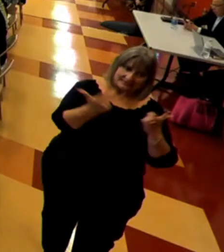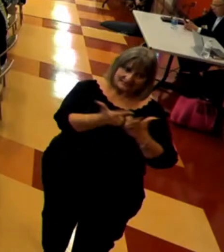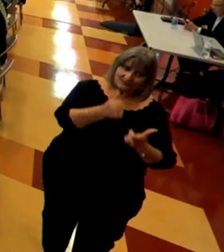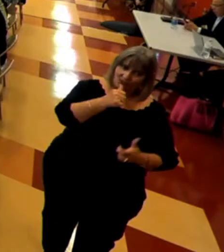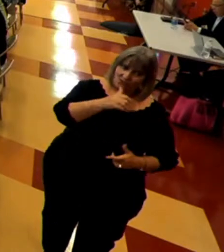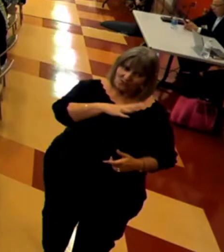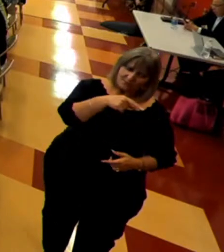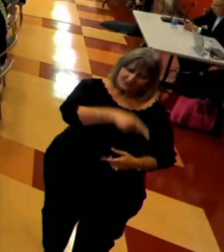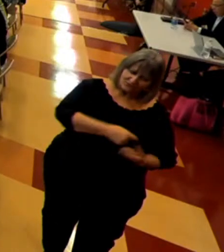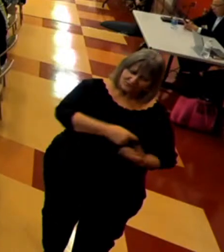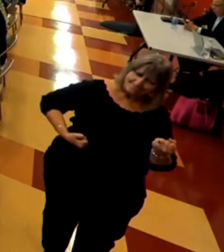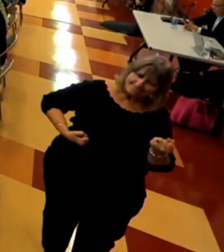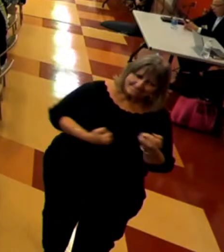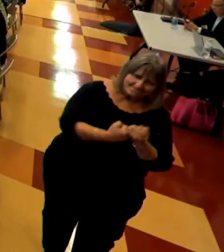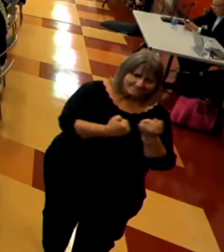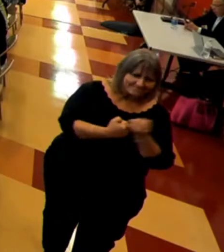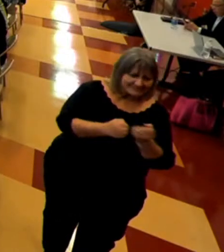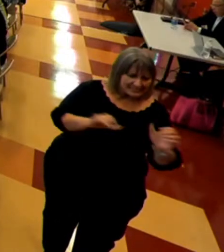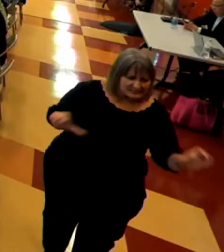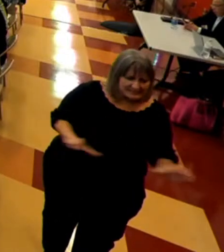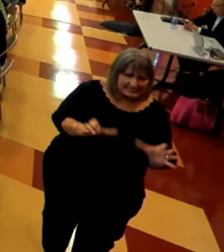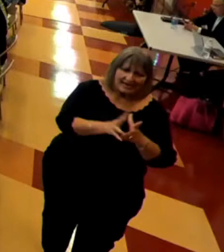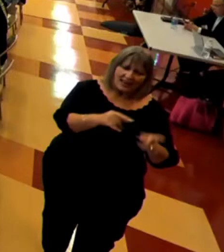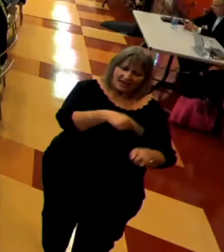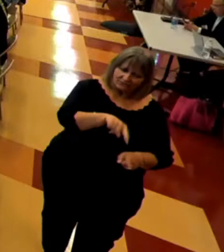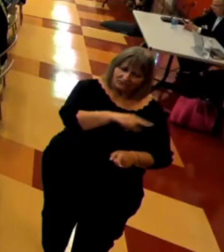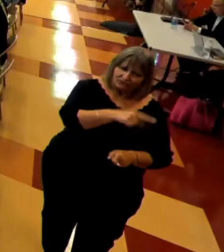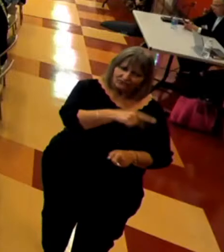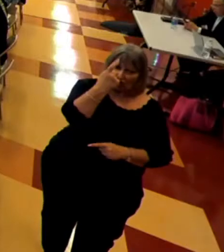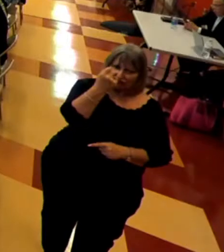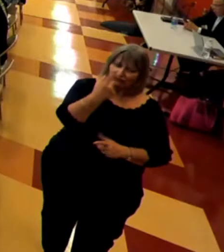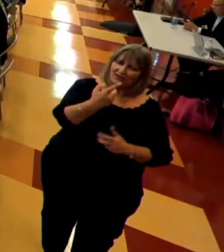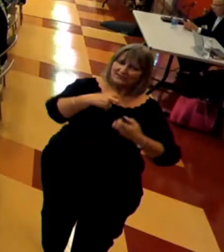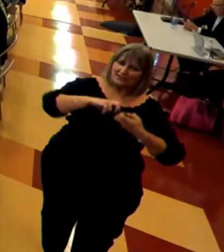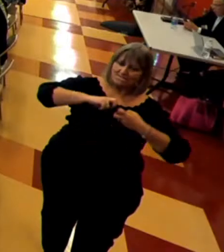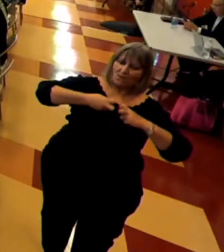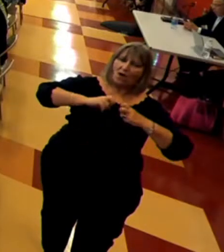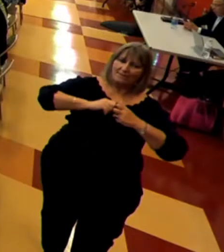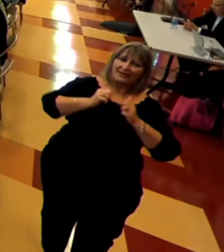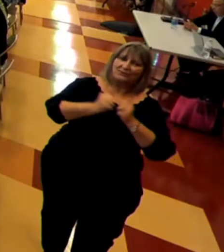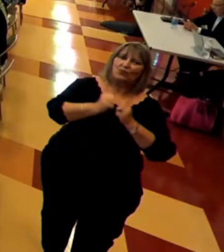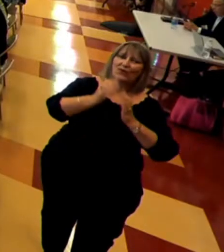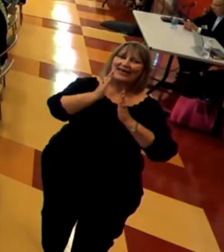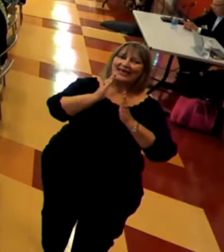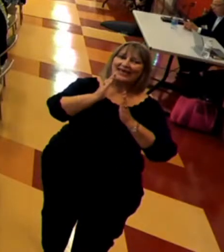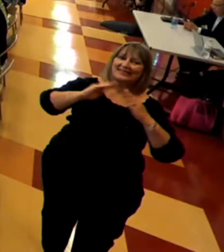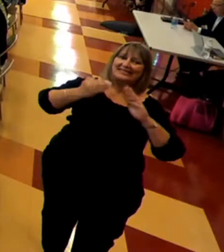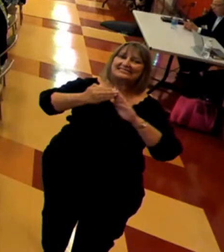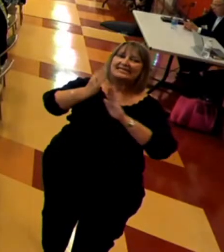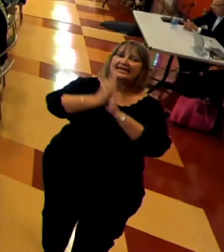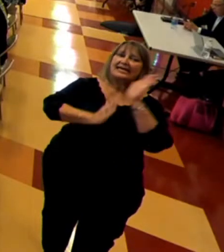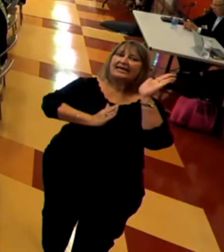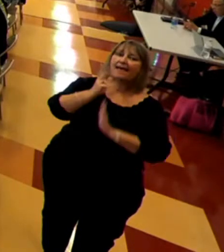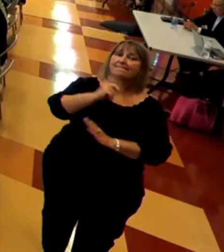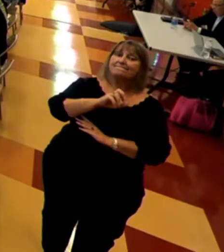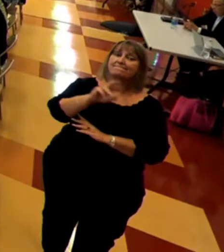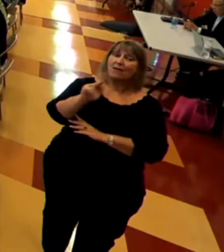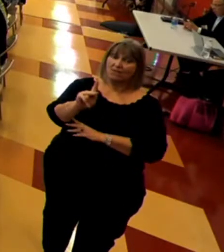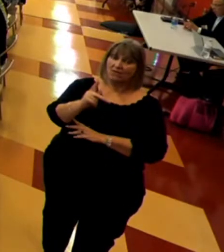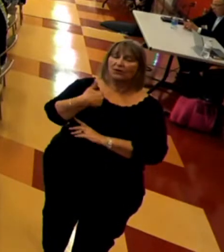And she understands the problems we've had with the city parks, because it is a city park that we lease and maintain.